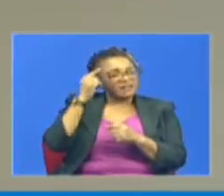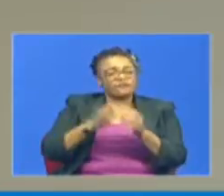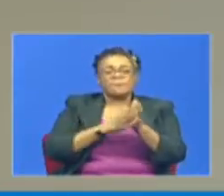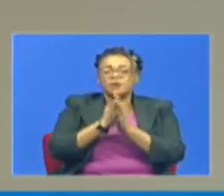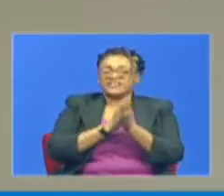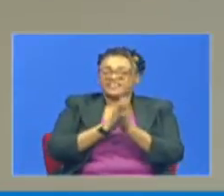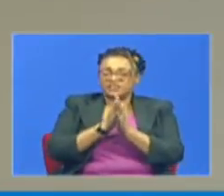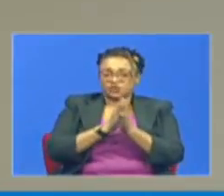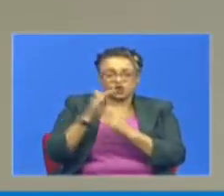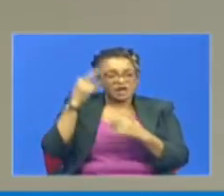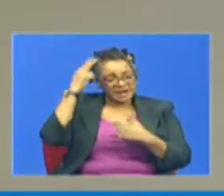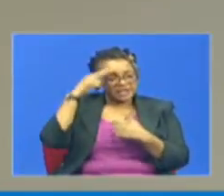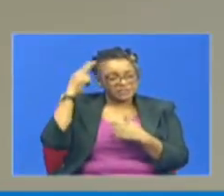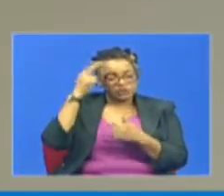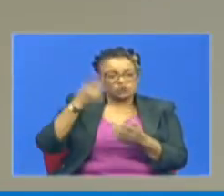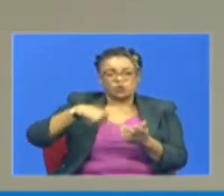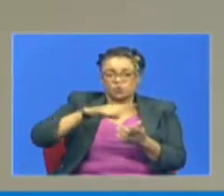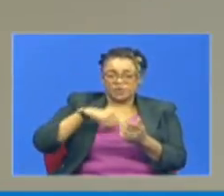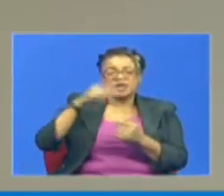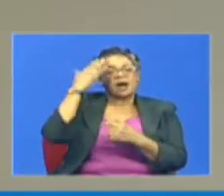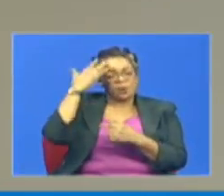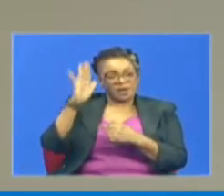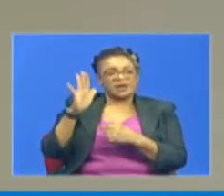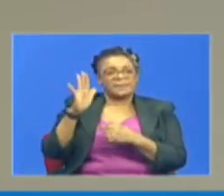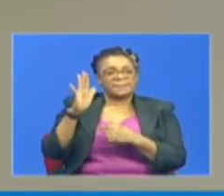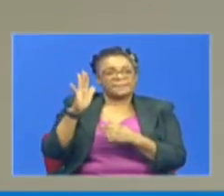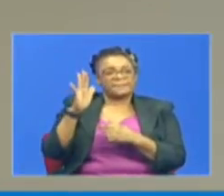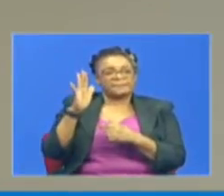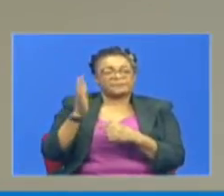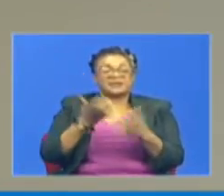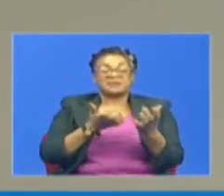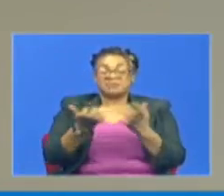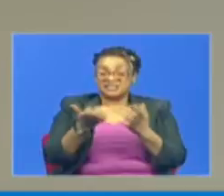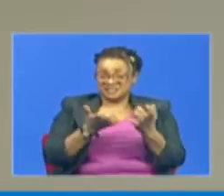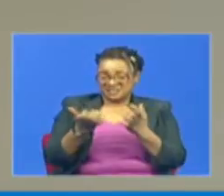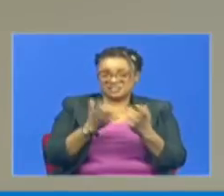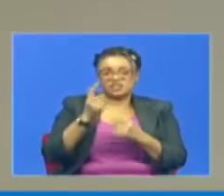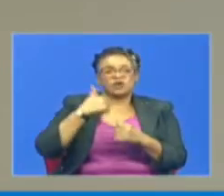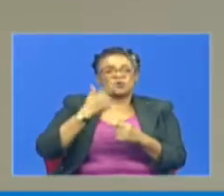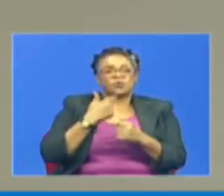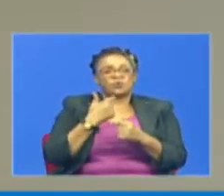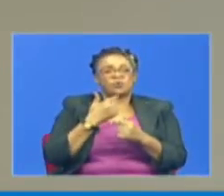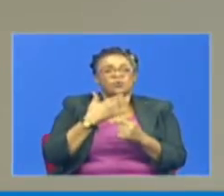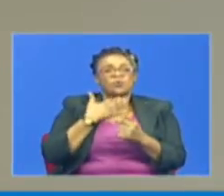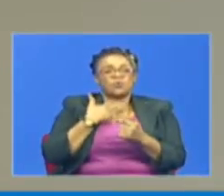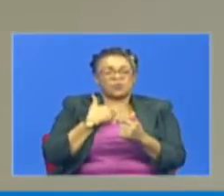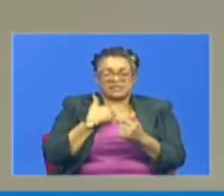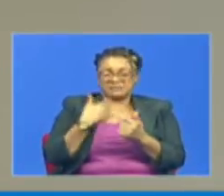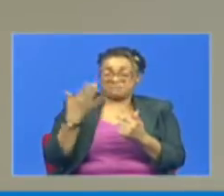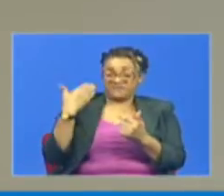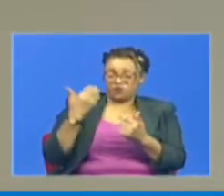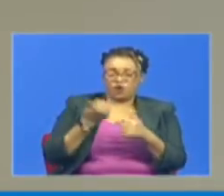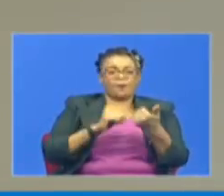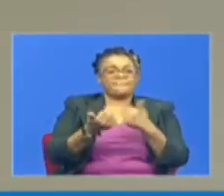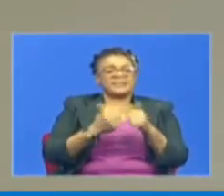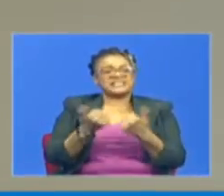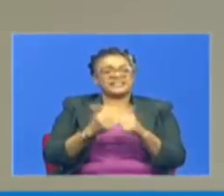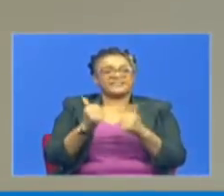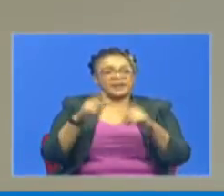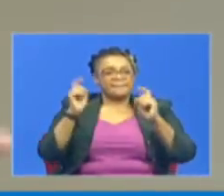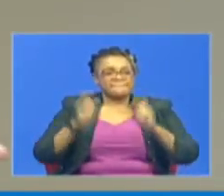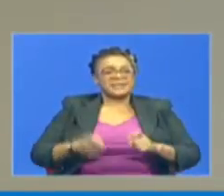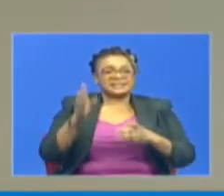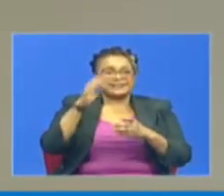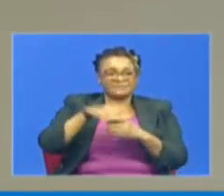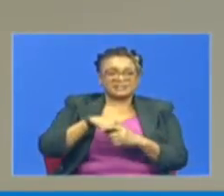reasons. We at Amani, we know that businesses who want to stay competitive, they must invest in